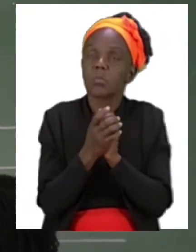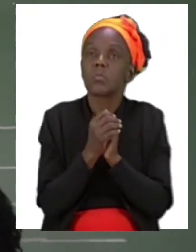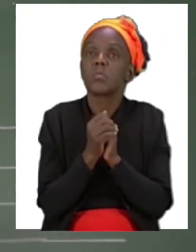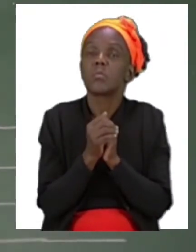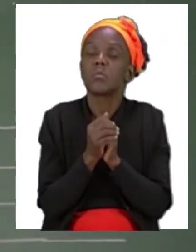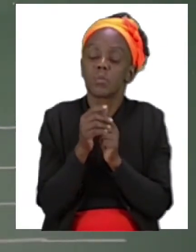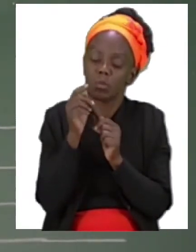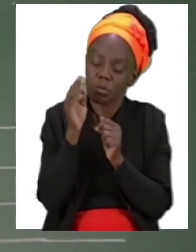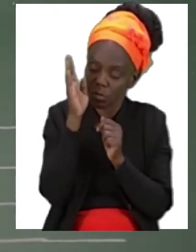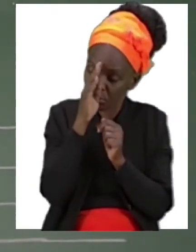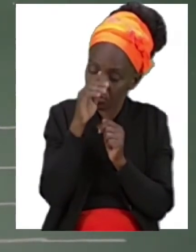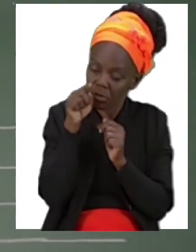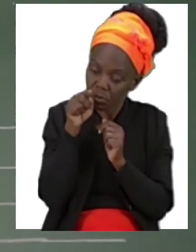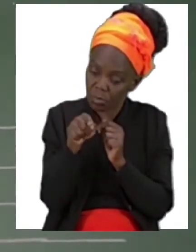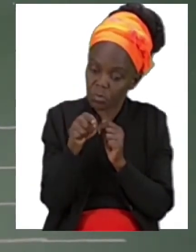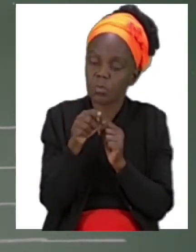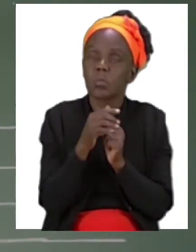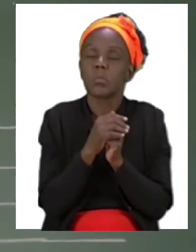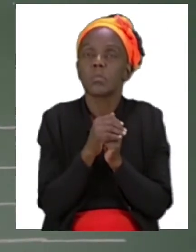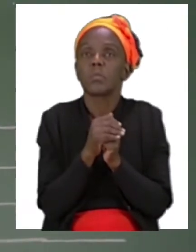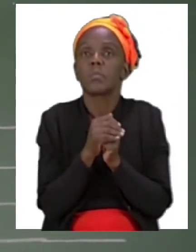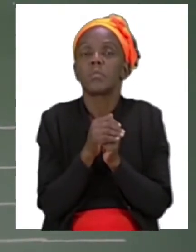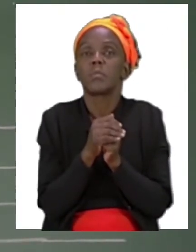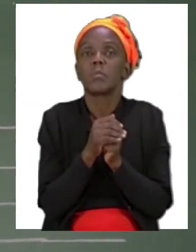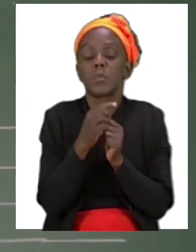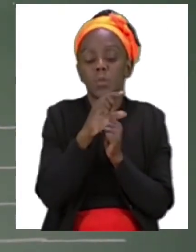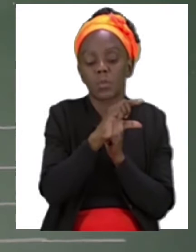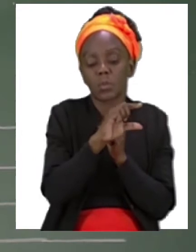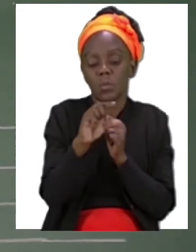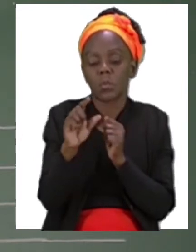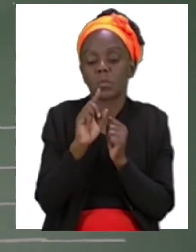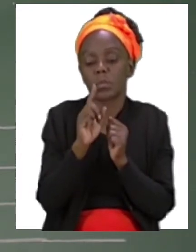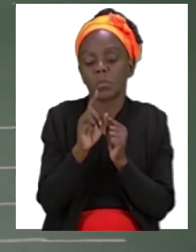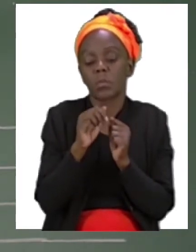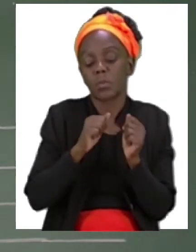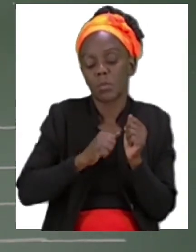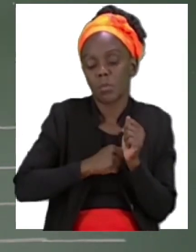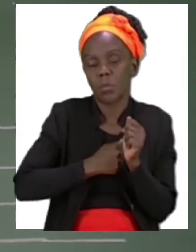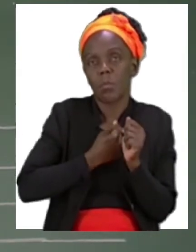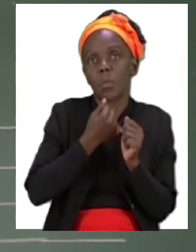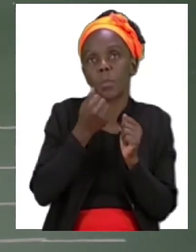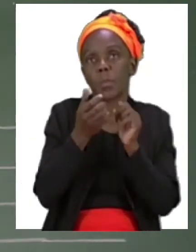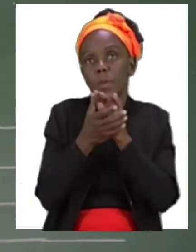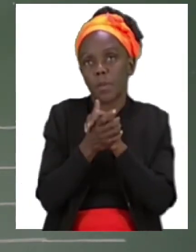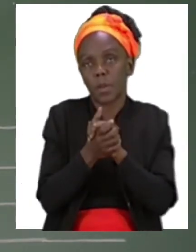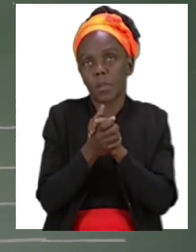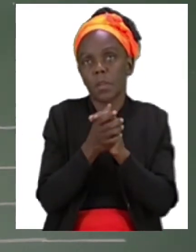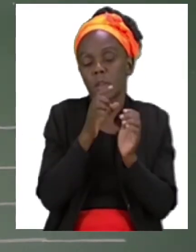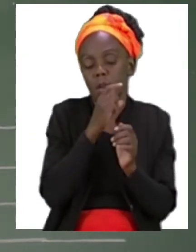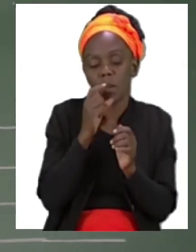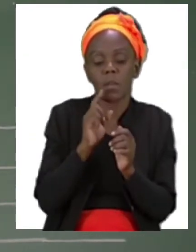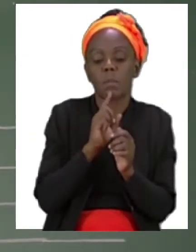full stop. So now our sentence says, my friend's name is